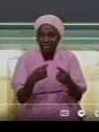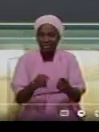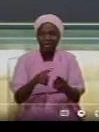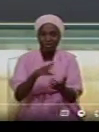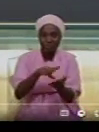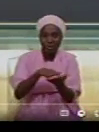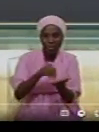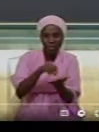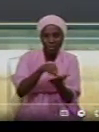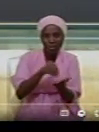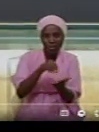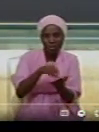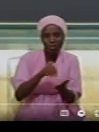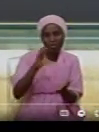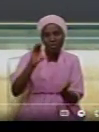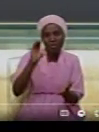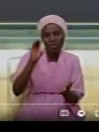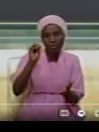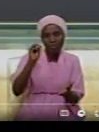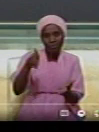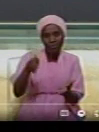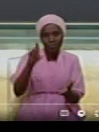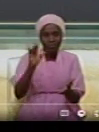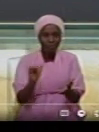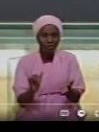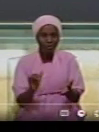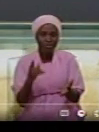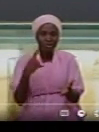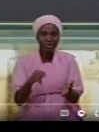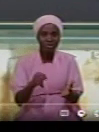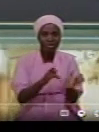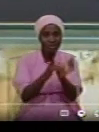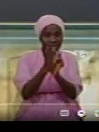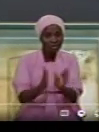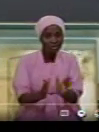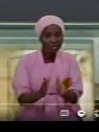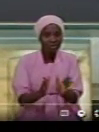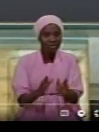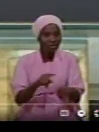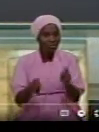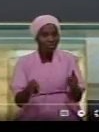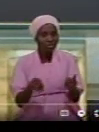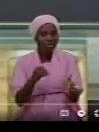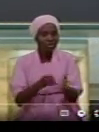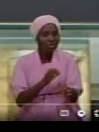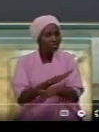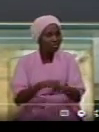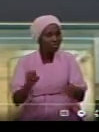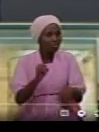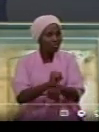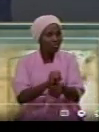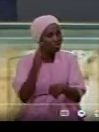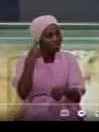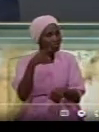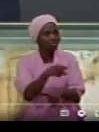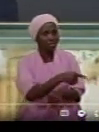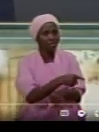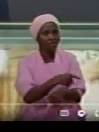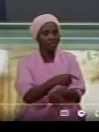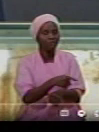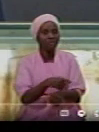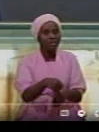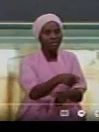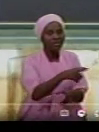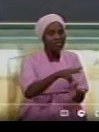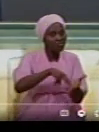believer. They try to copy the saints, but it doesn't work. It falls down